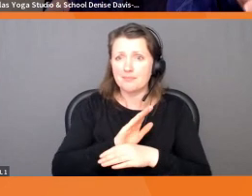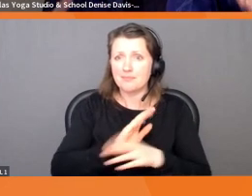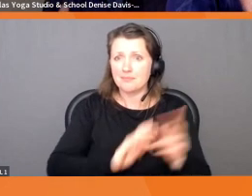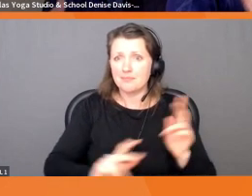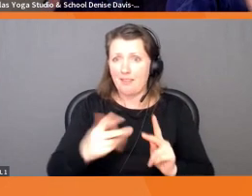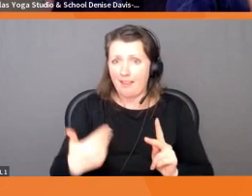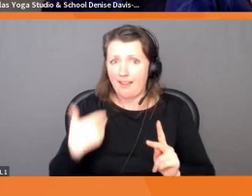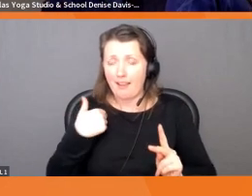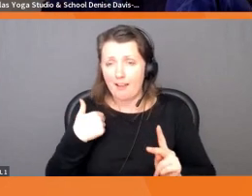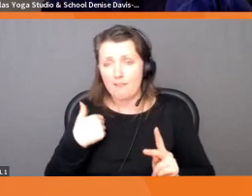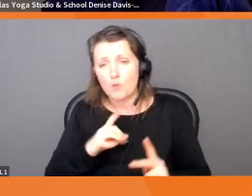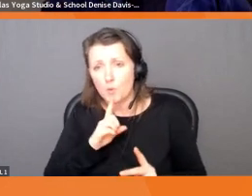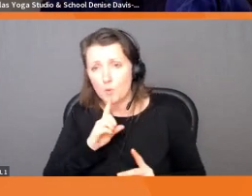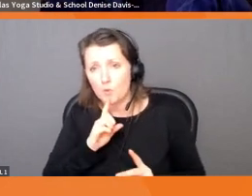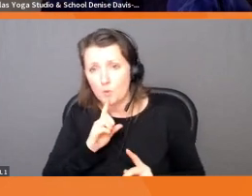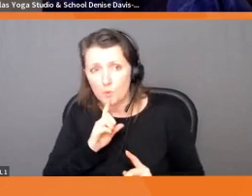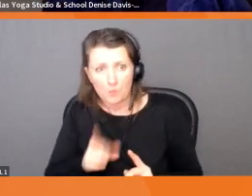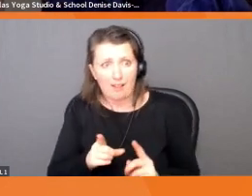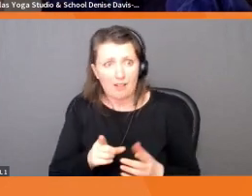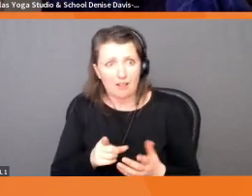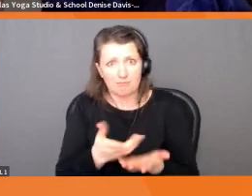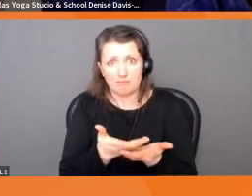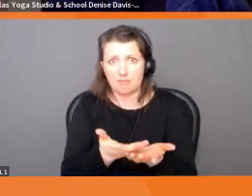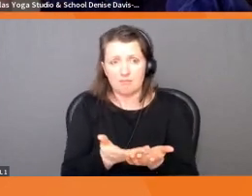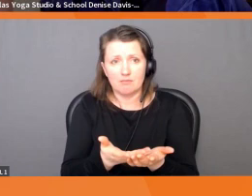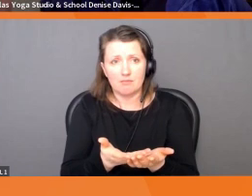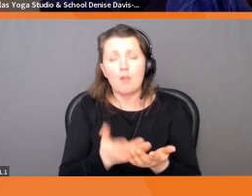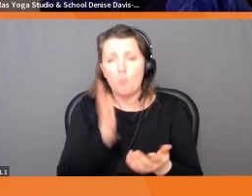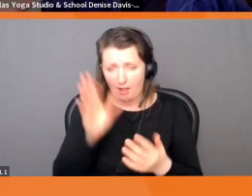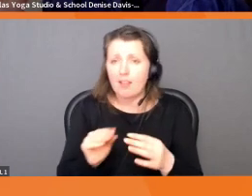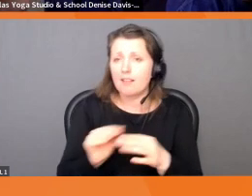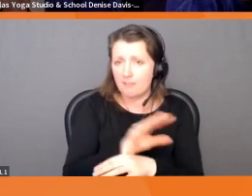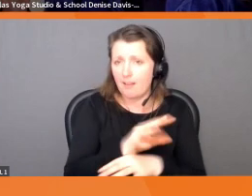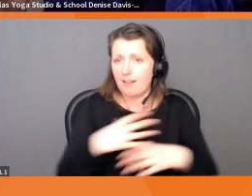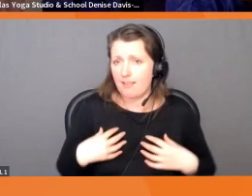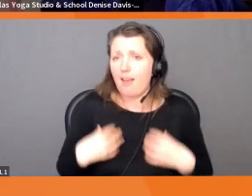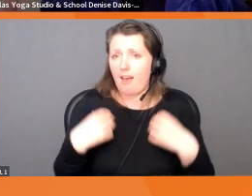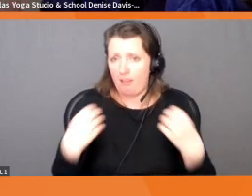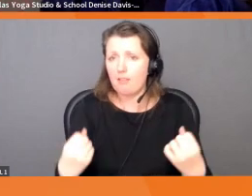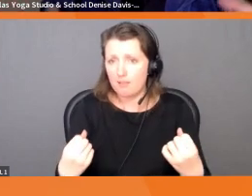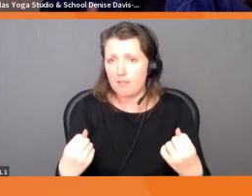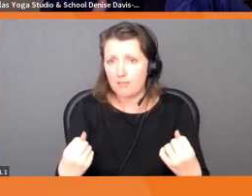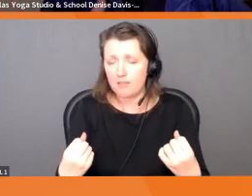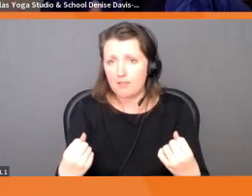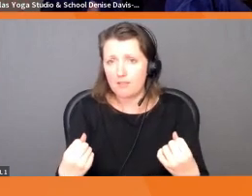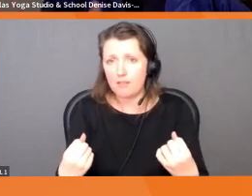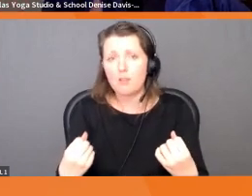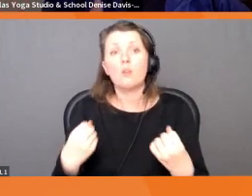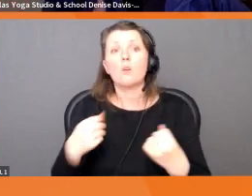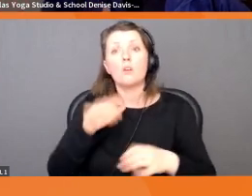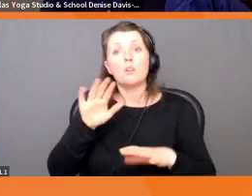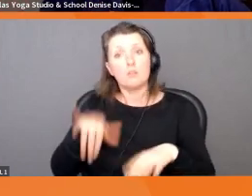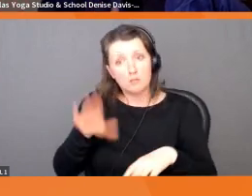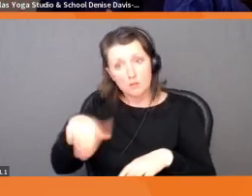affecting our health on a daily basis. And there's been studies, and there's more help coming for women in business. There's